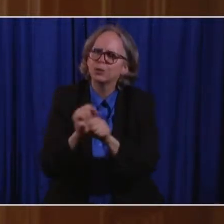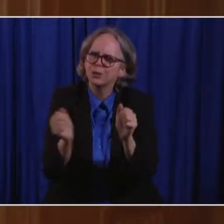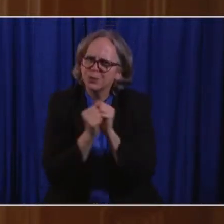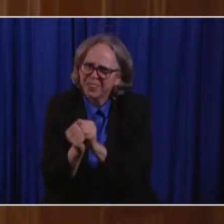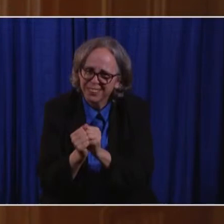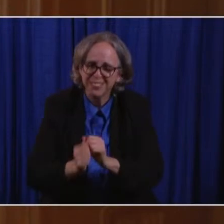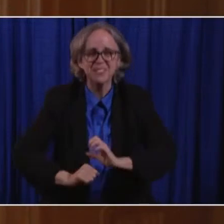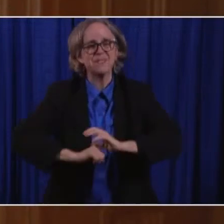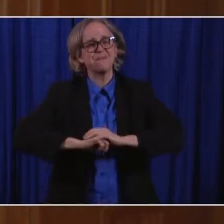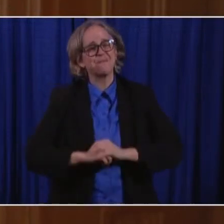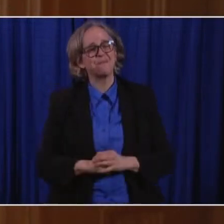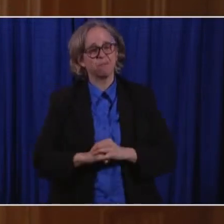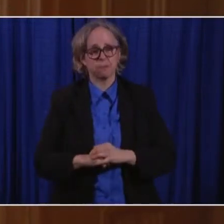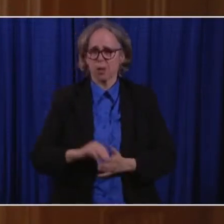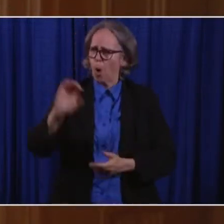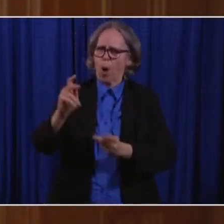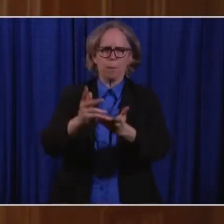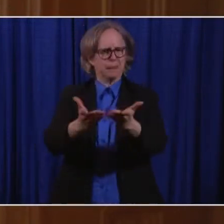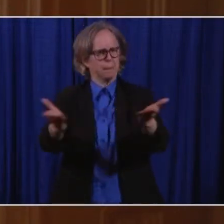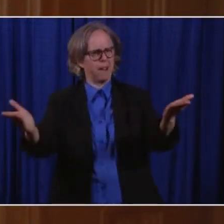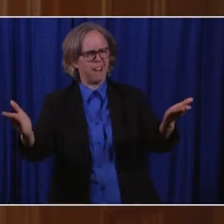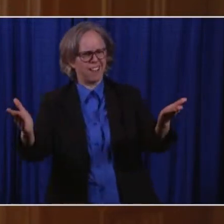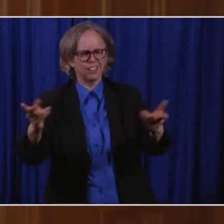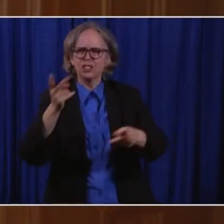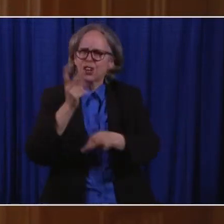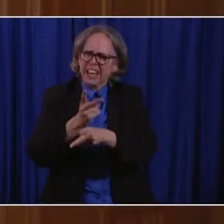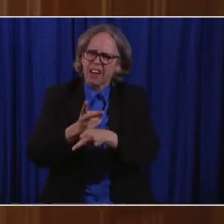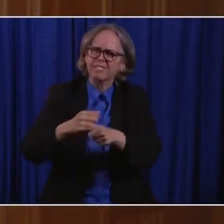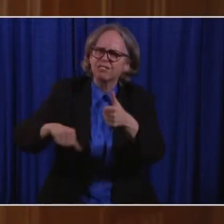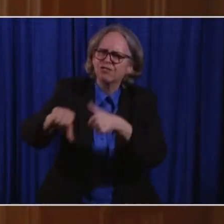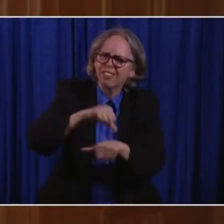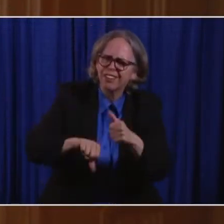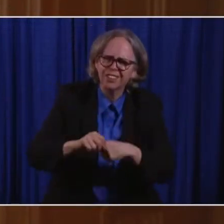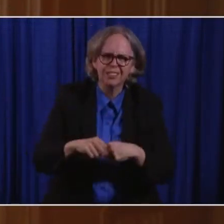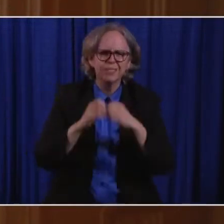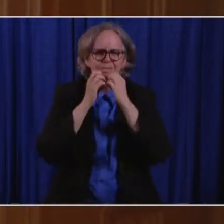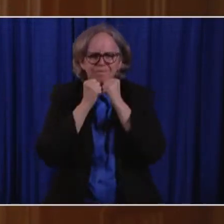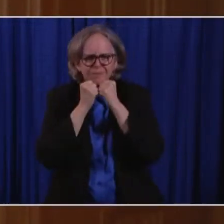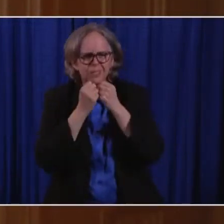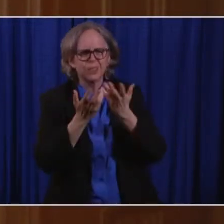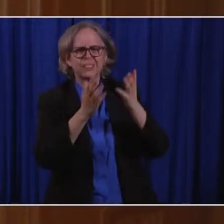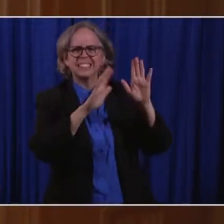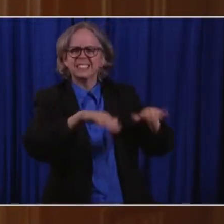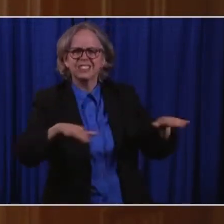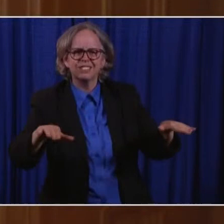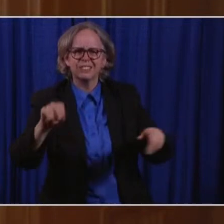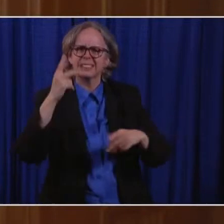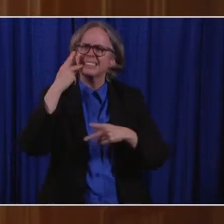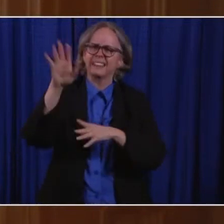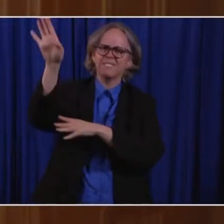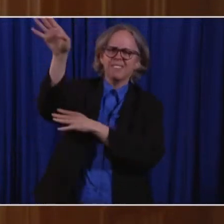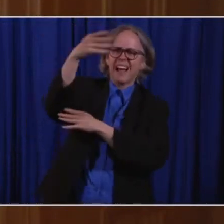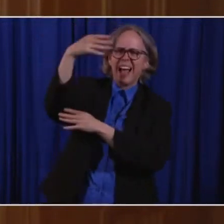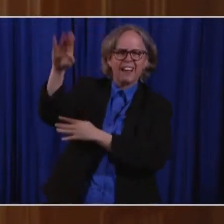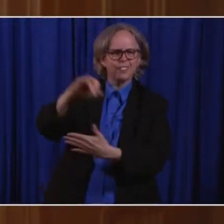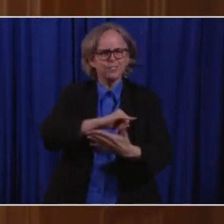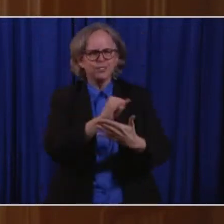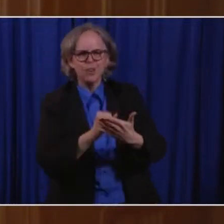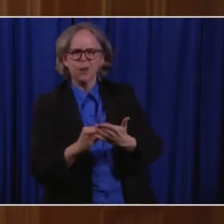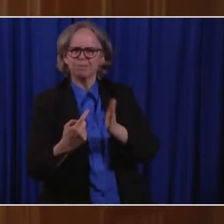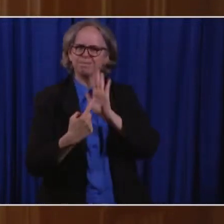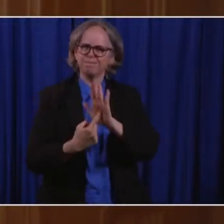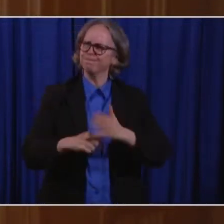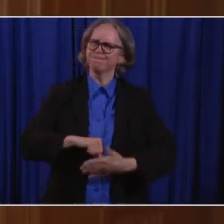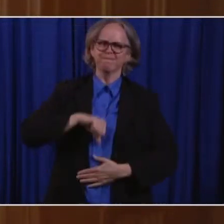American flag to kids creating heartfelt chalk drawings on driveways reminding us to do our part, to